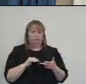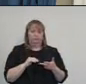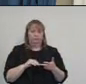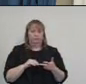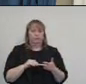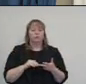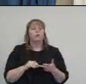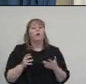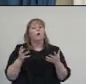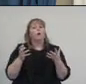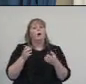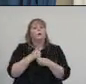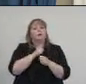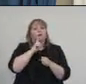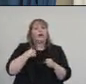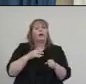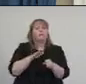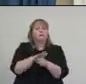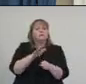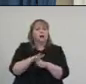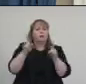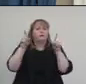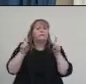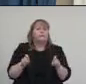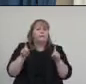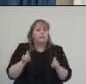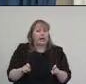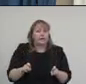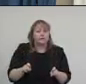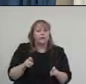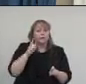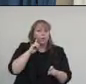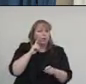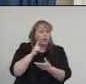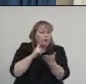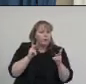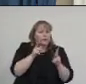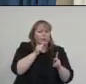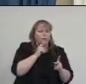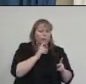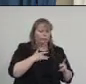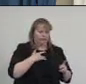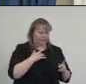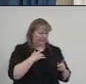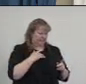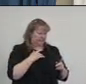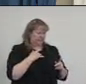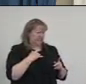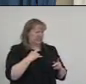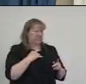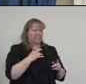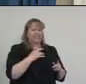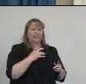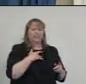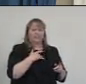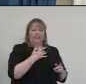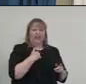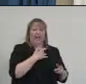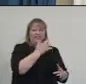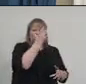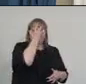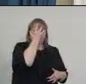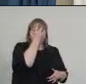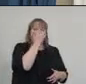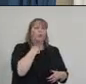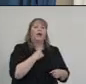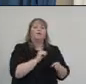sufficient laboratory testing capacity to process COVID-19 testing samples. This is where we have some really good